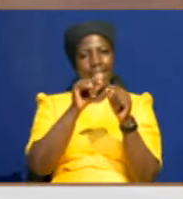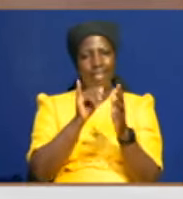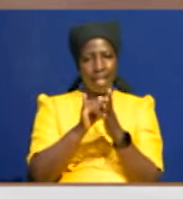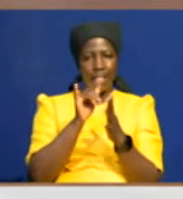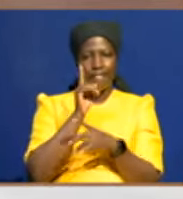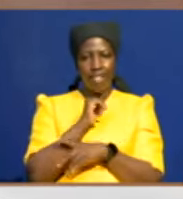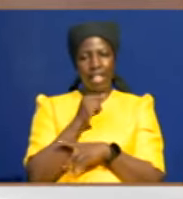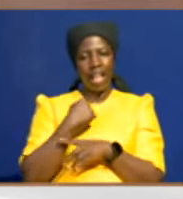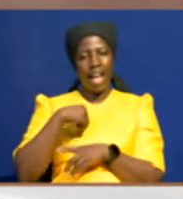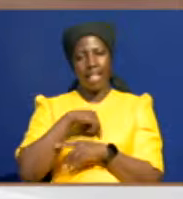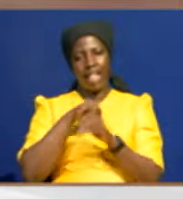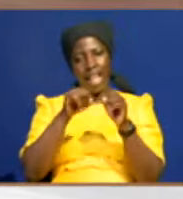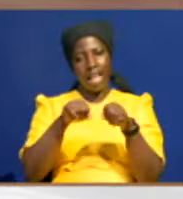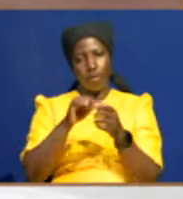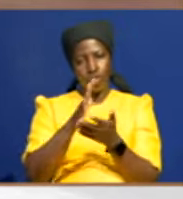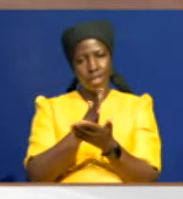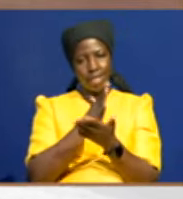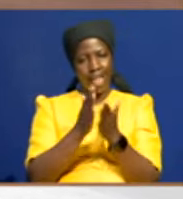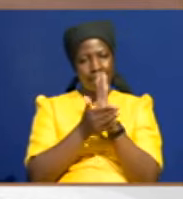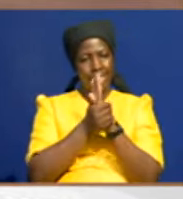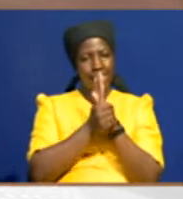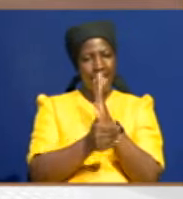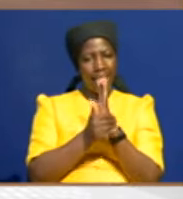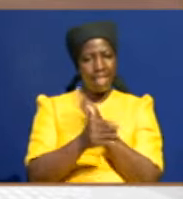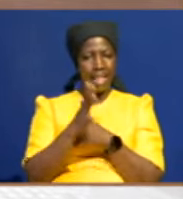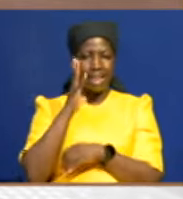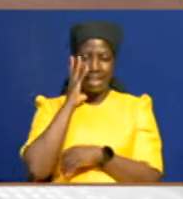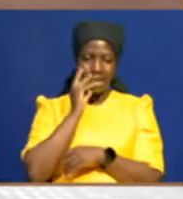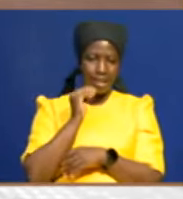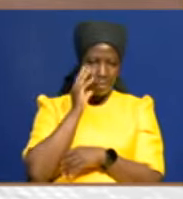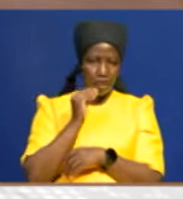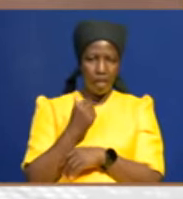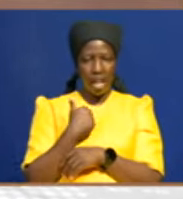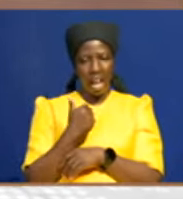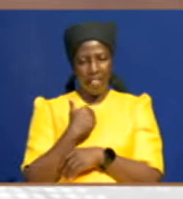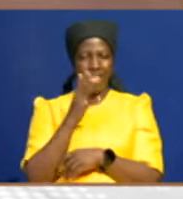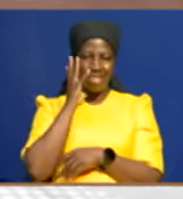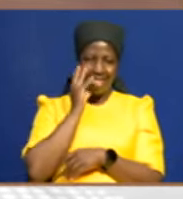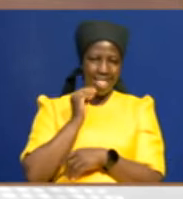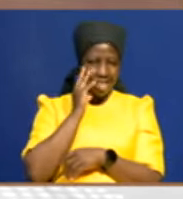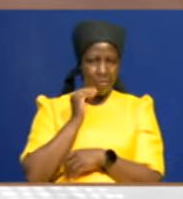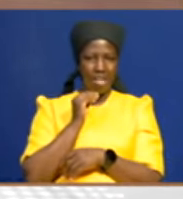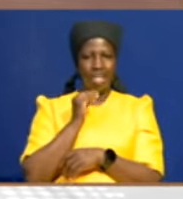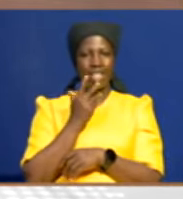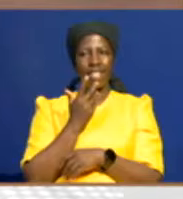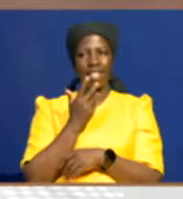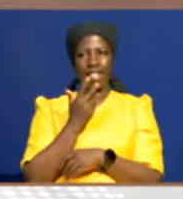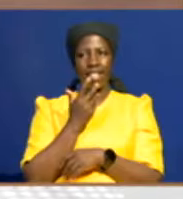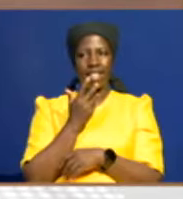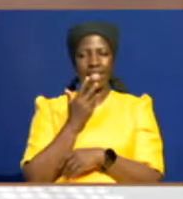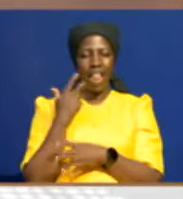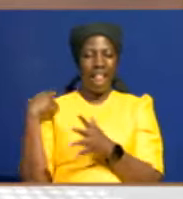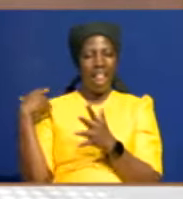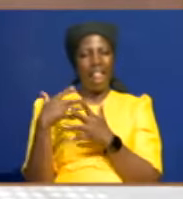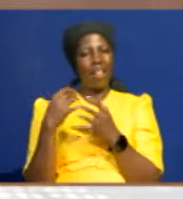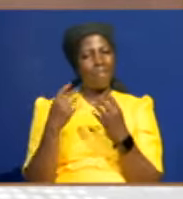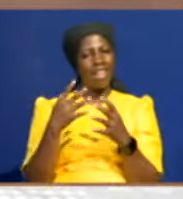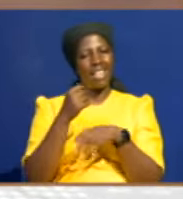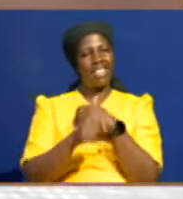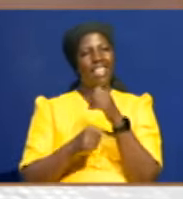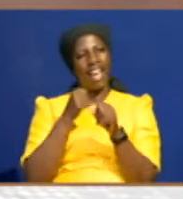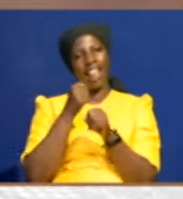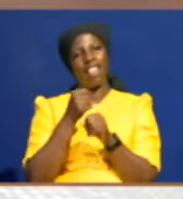are able to share our vast expertise and experiences. We have those experiences spanning tens of years, dozens of years in terms